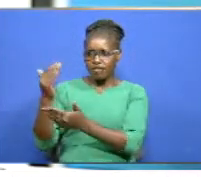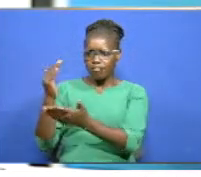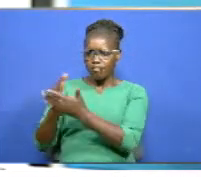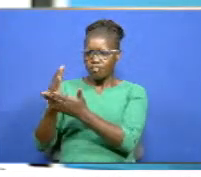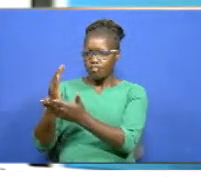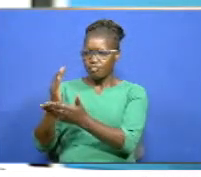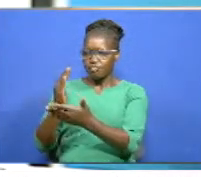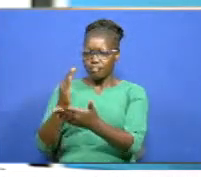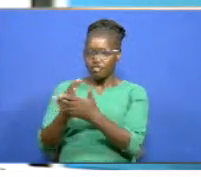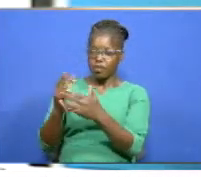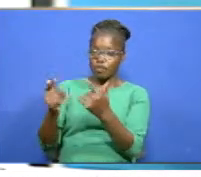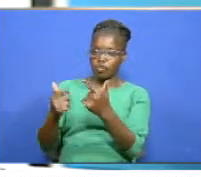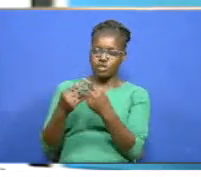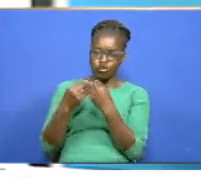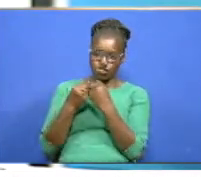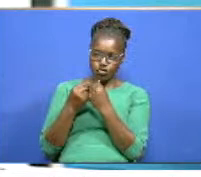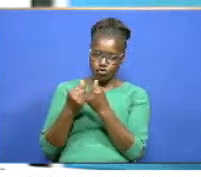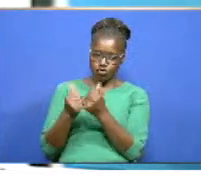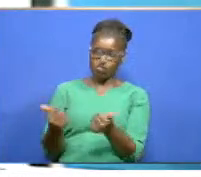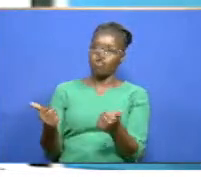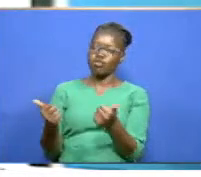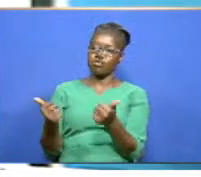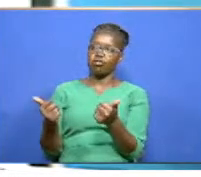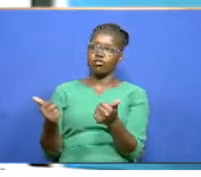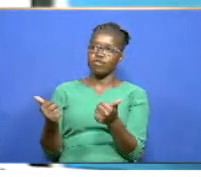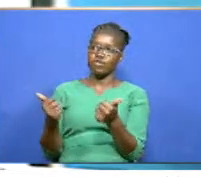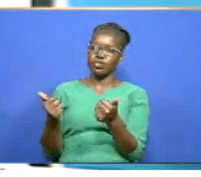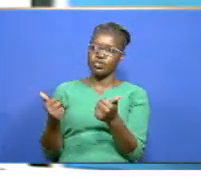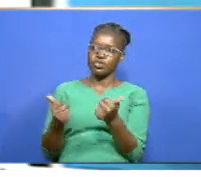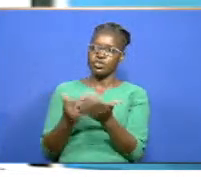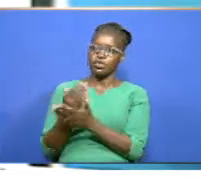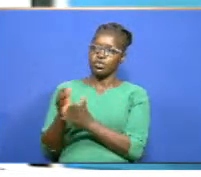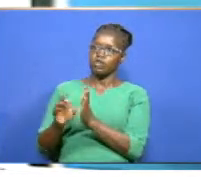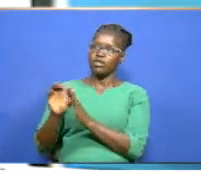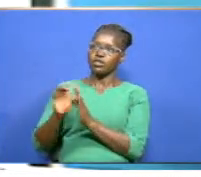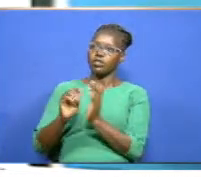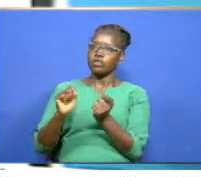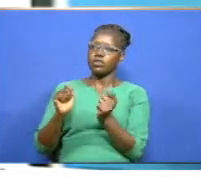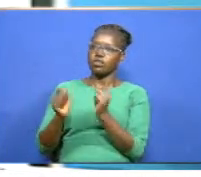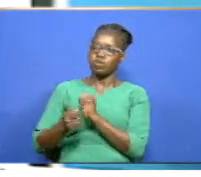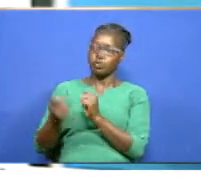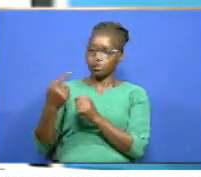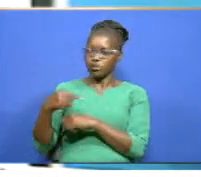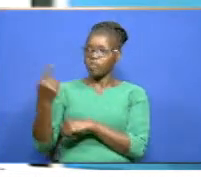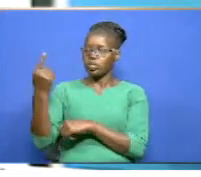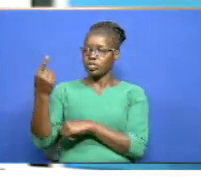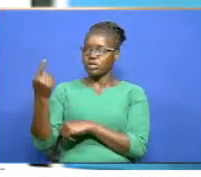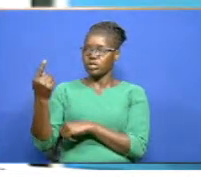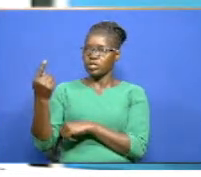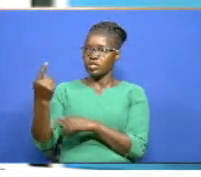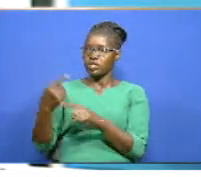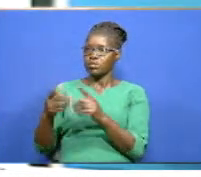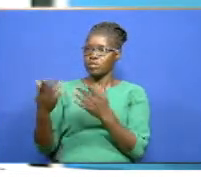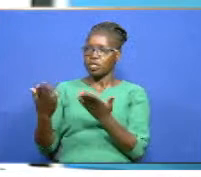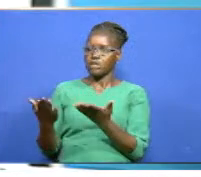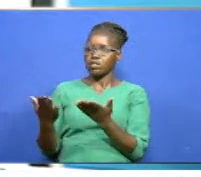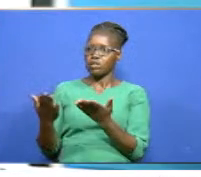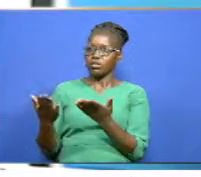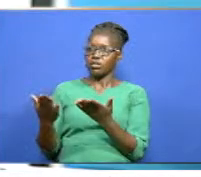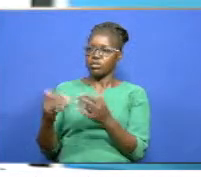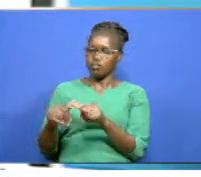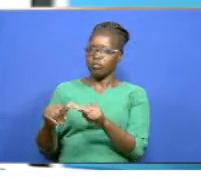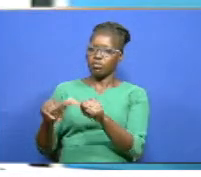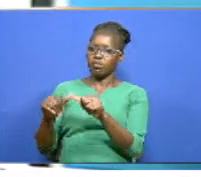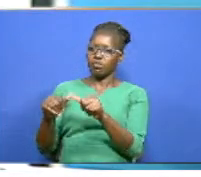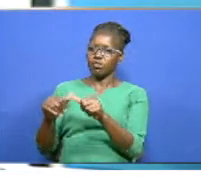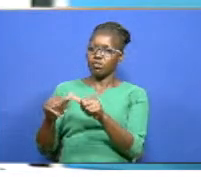process is sorted. To ensure that the constitutional amendment comes through. But as to how sustainable that